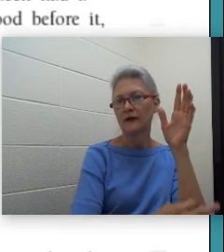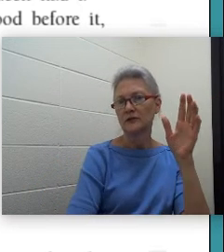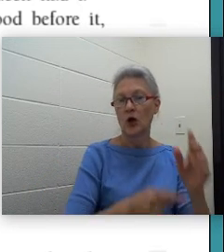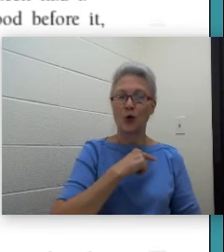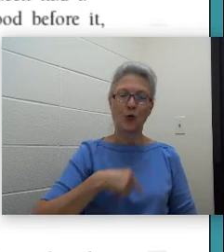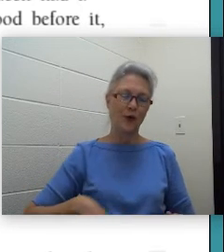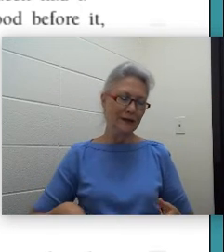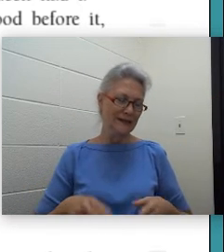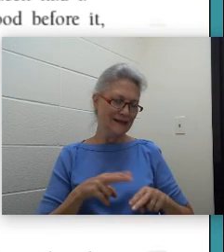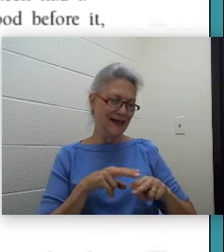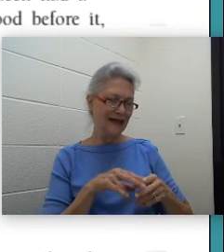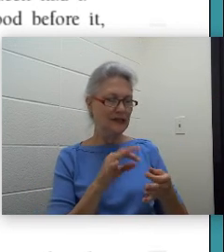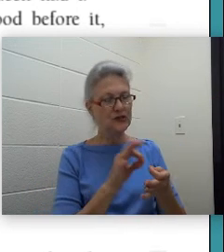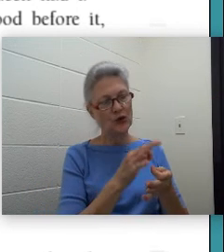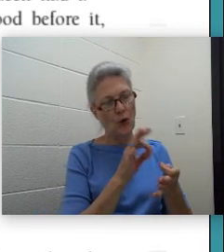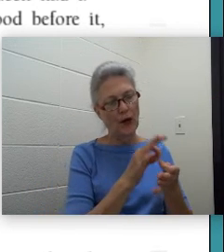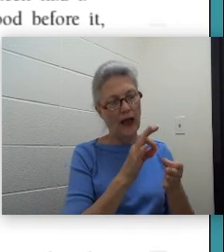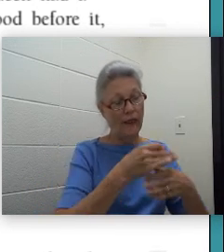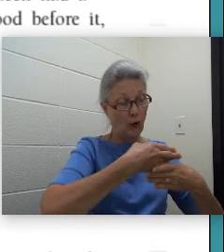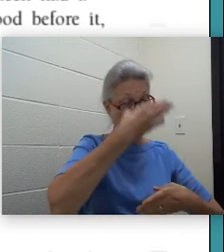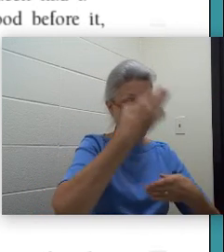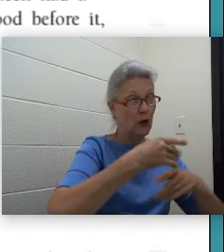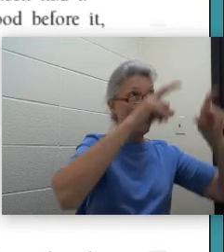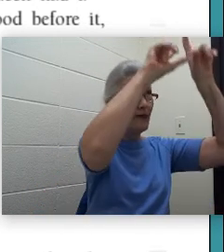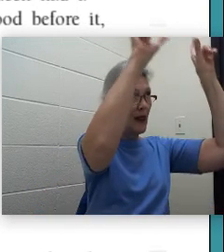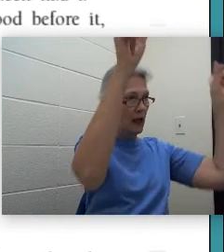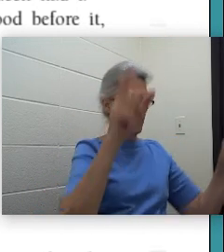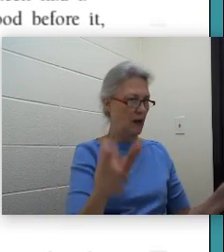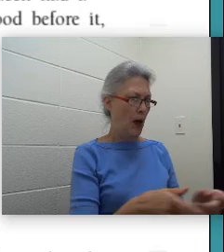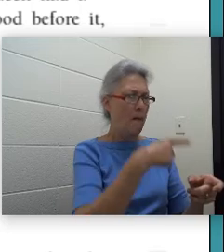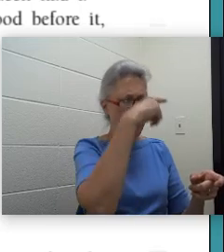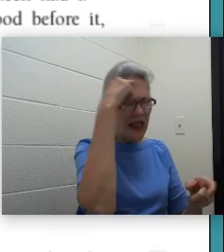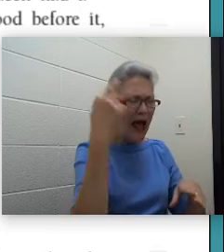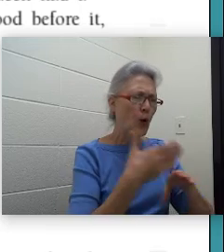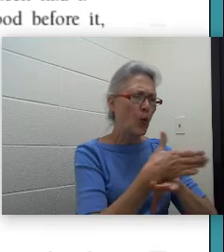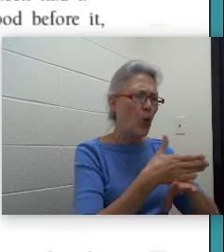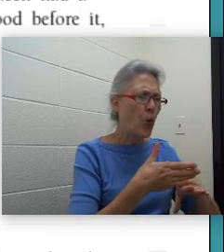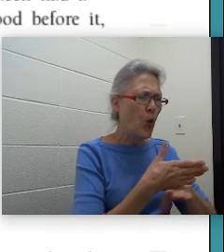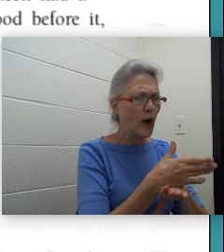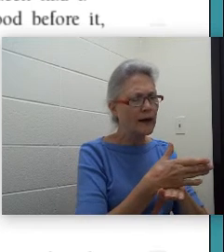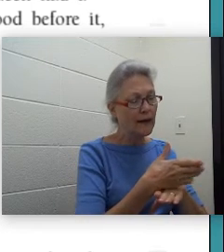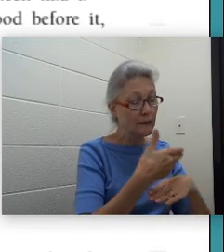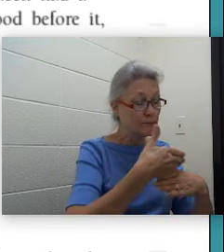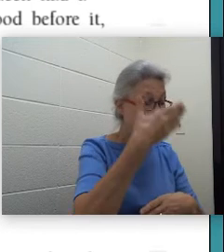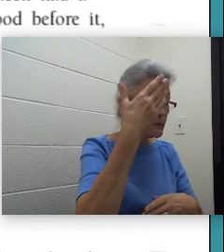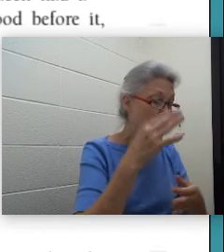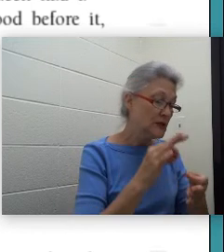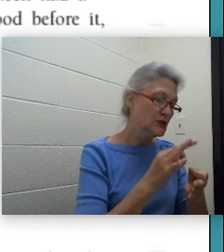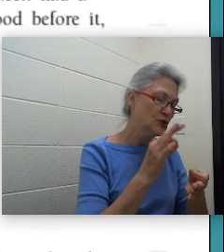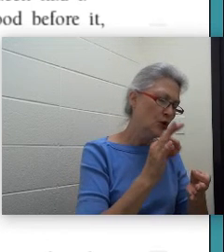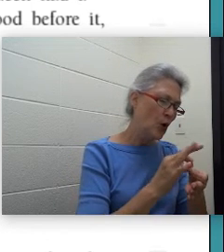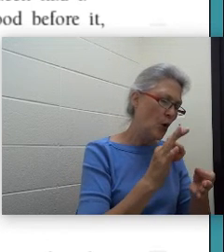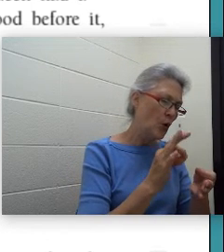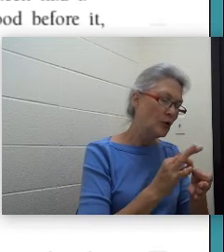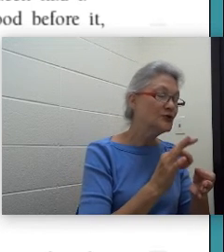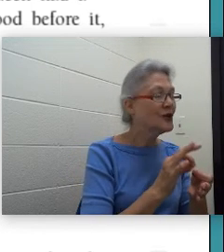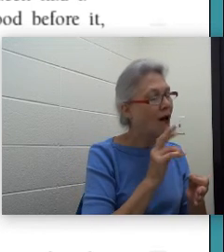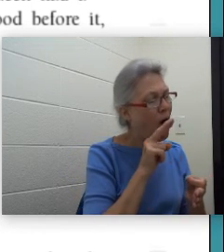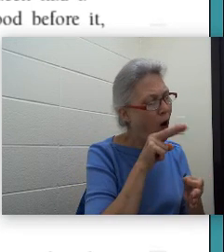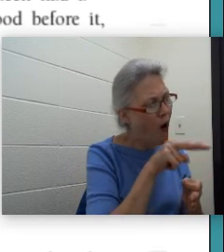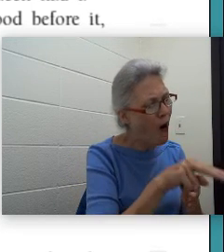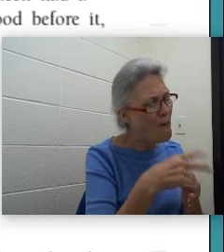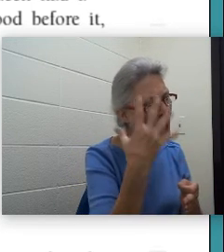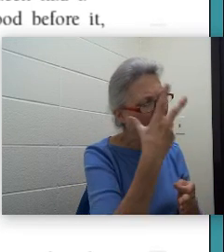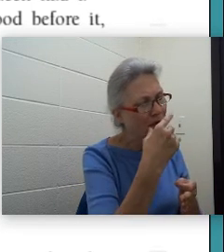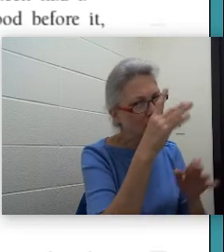window. The window had a frame of black ebony wood. As she sewed, she looked up at the snow